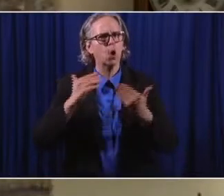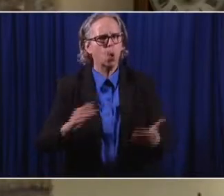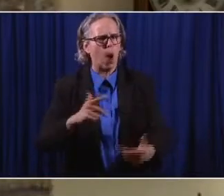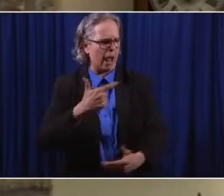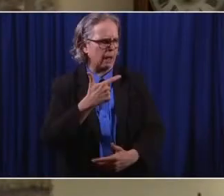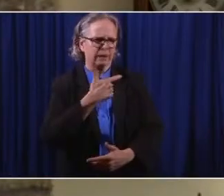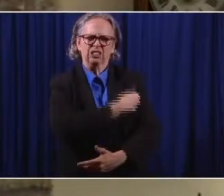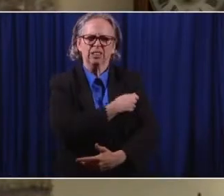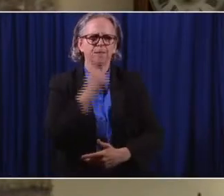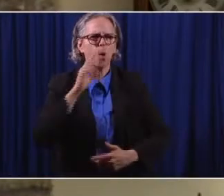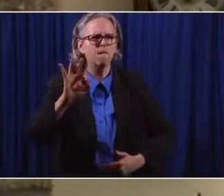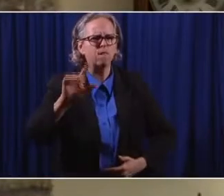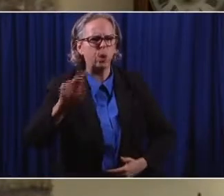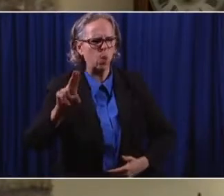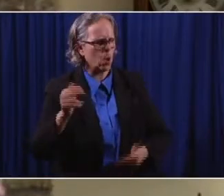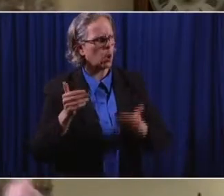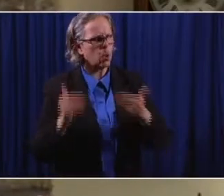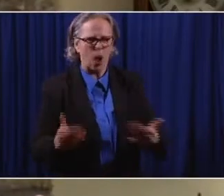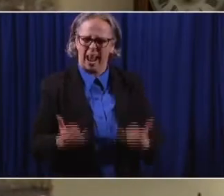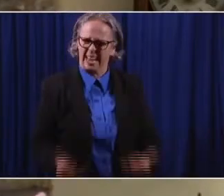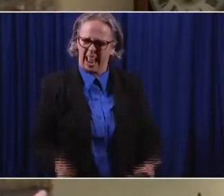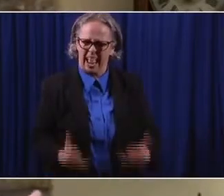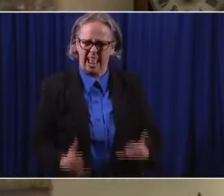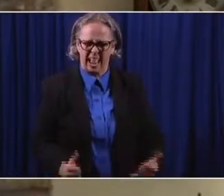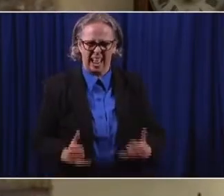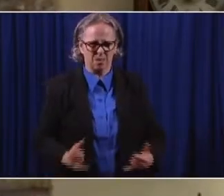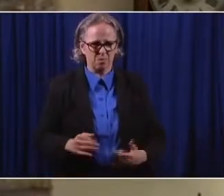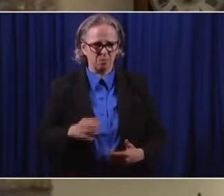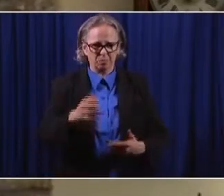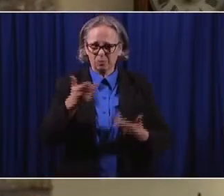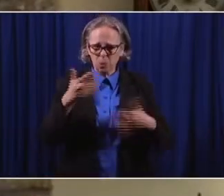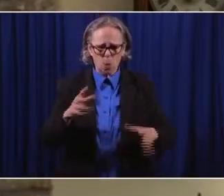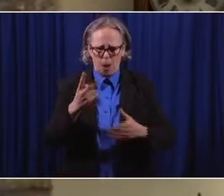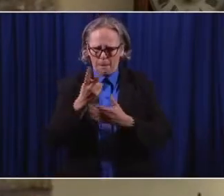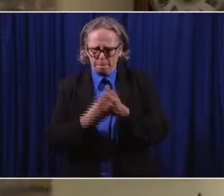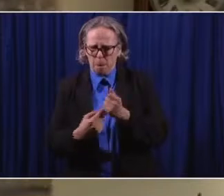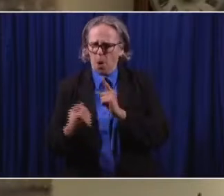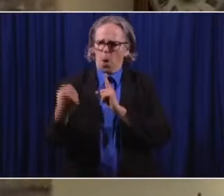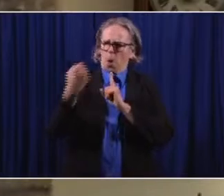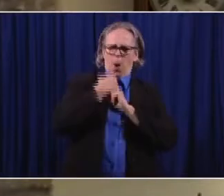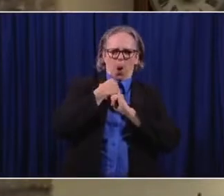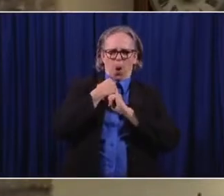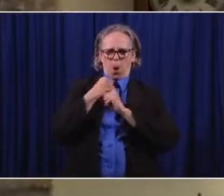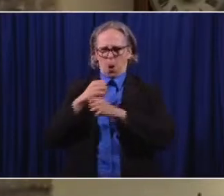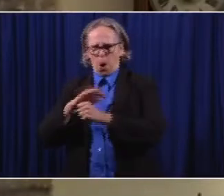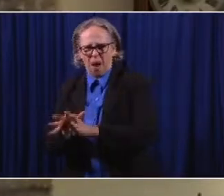What the health experts say is you don't want COVID and the flu at the same time. We don't know what that would be, but